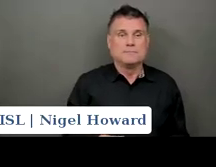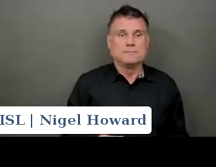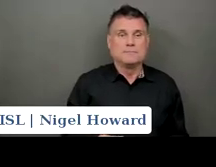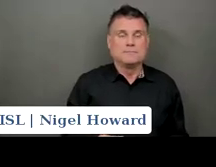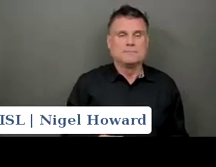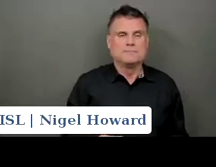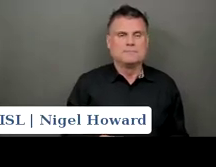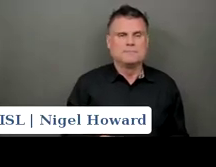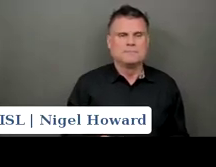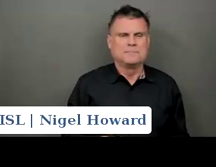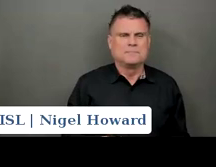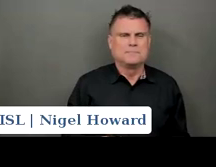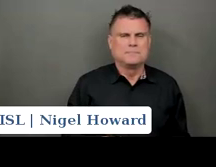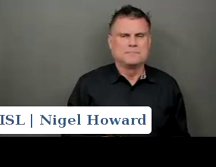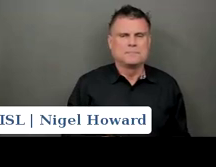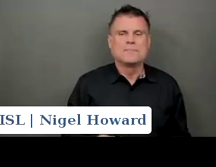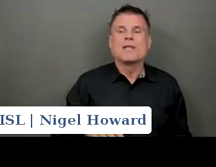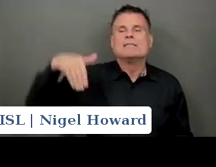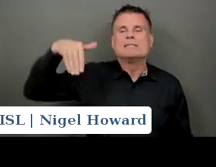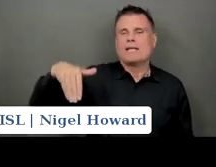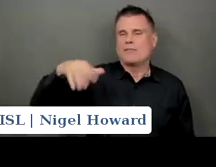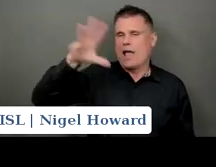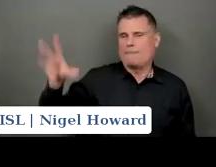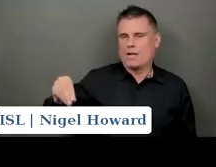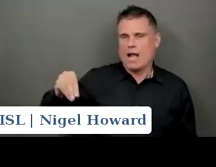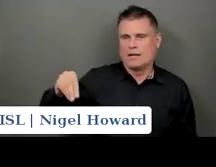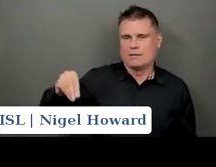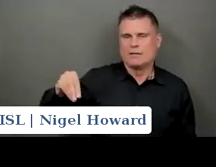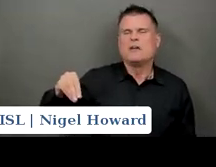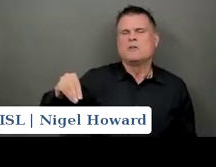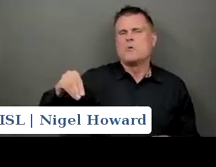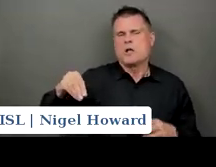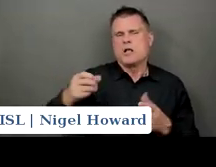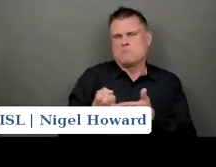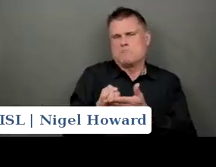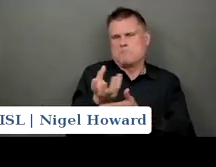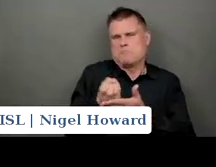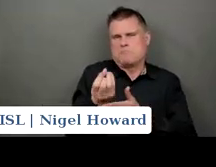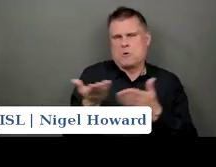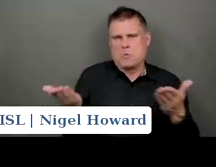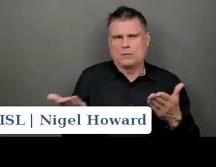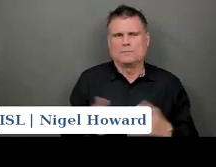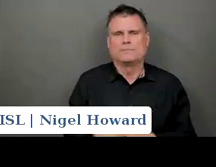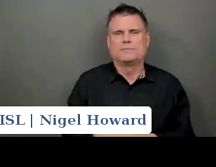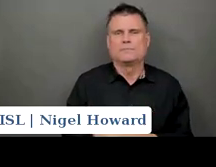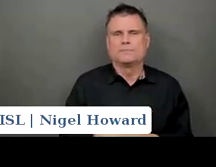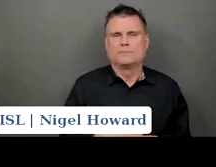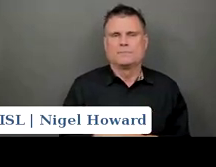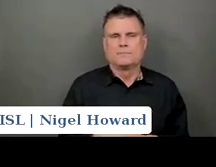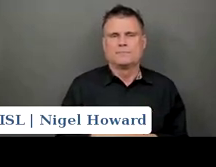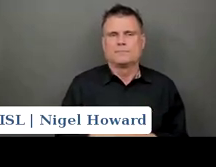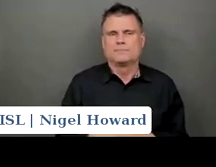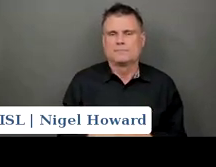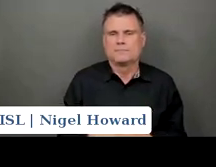on South Africa, which Michael will share. Michael, the floor is yours. Thank you very much. And also good